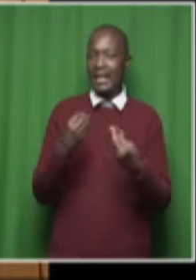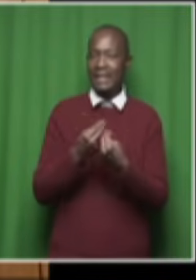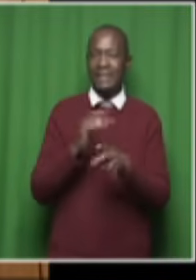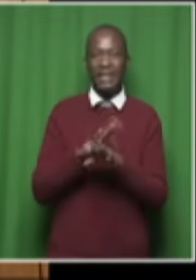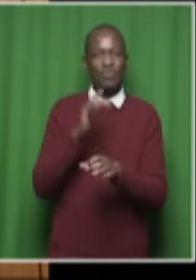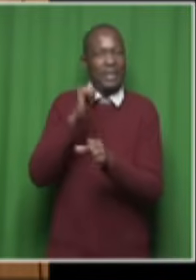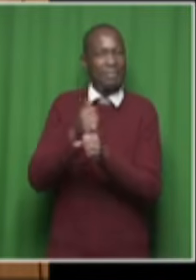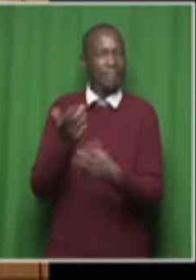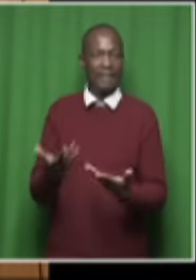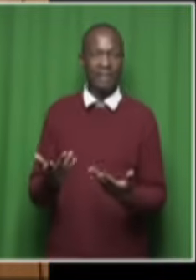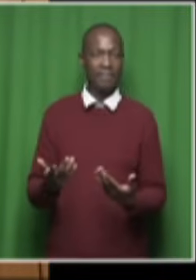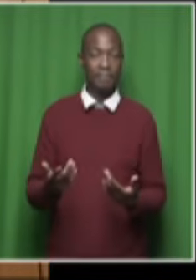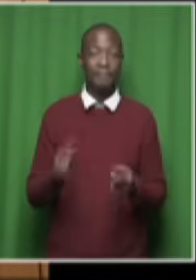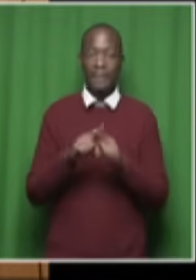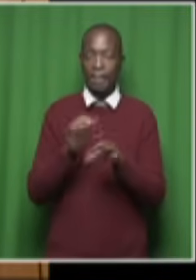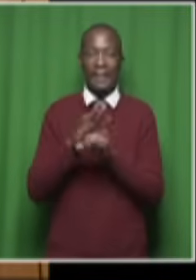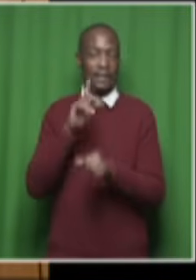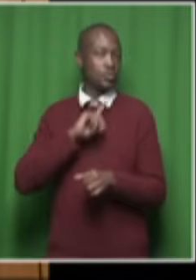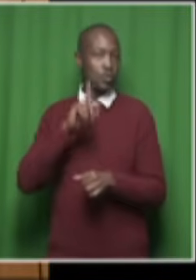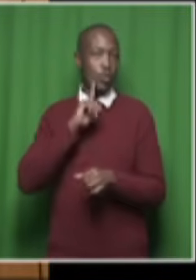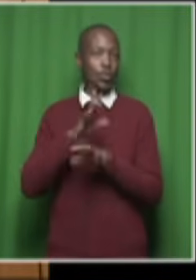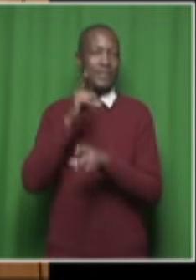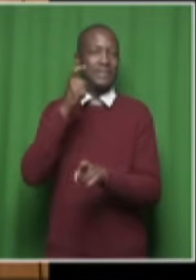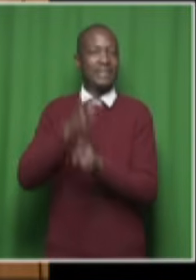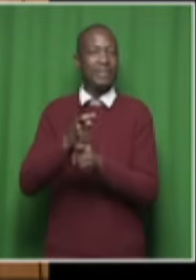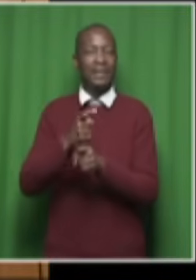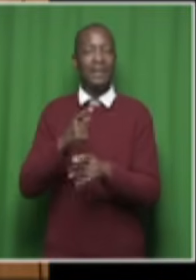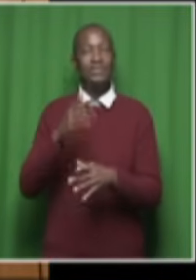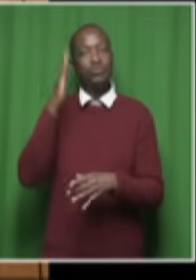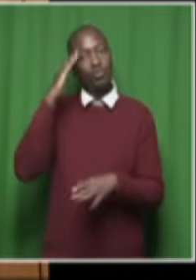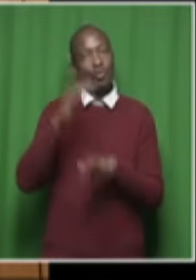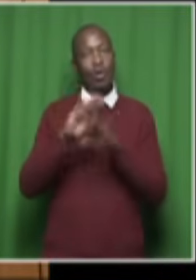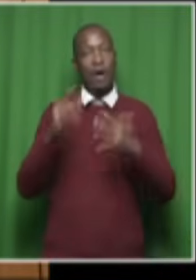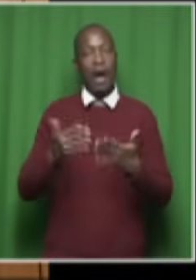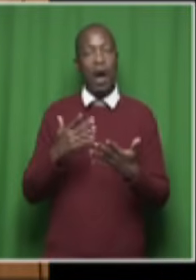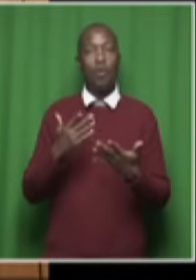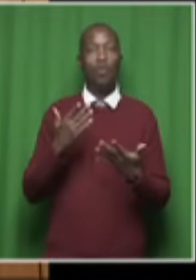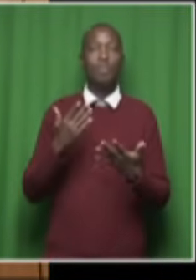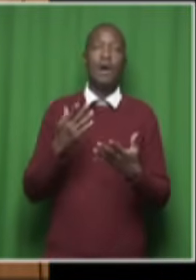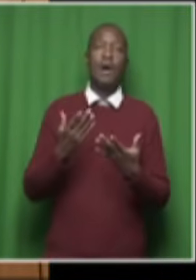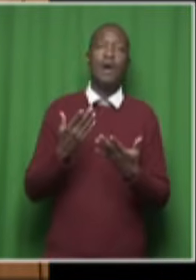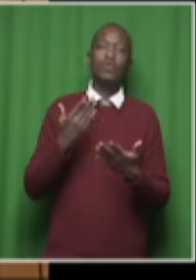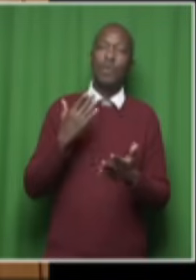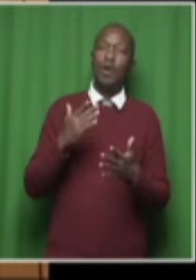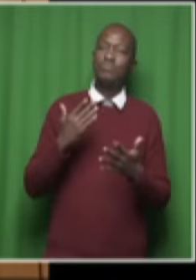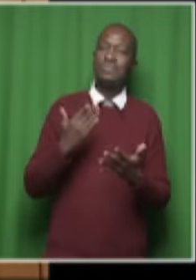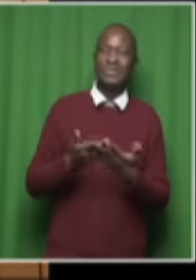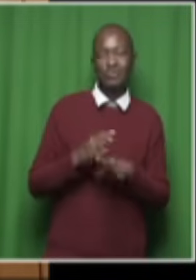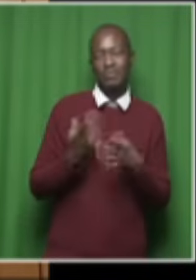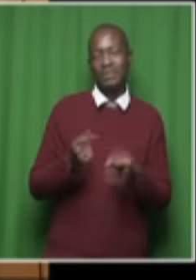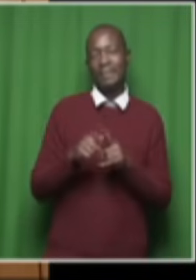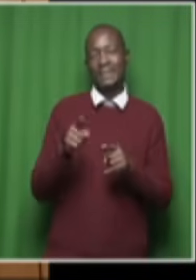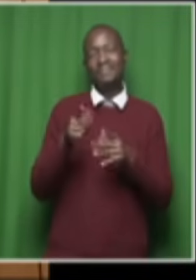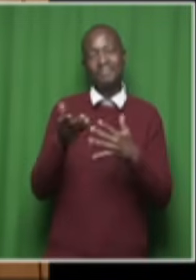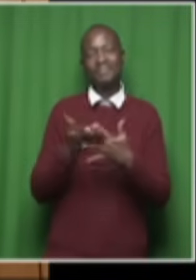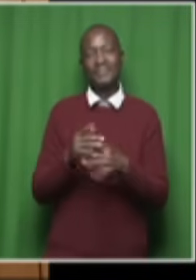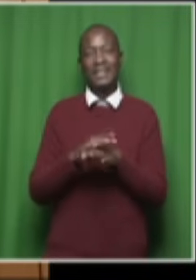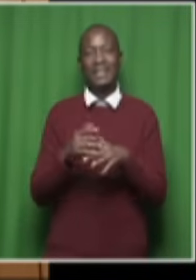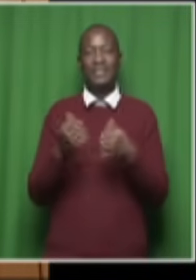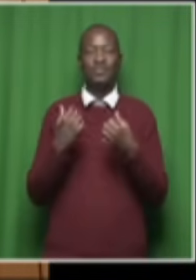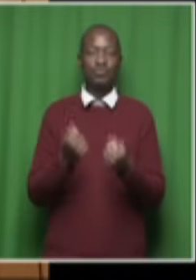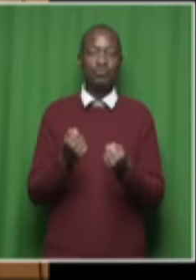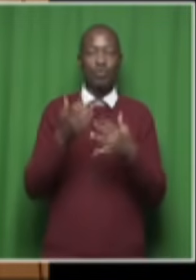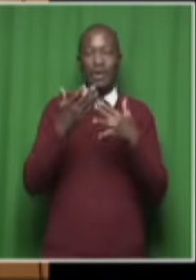could make. But it's always difficult to know exactly how much you can do. In that case, there's a strong